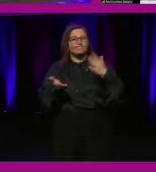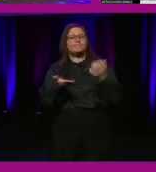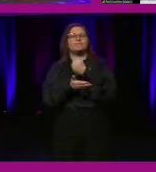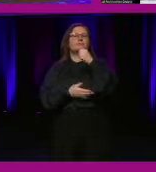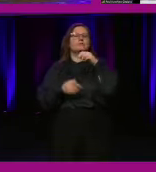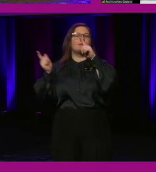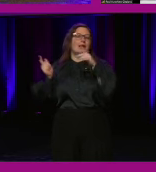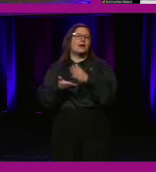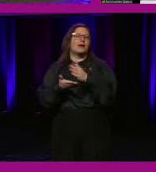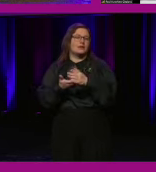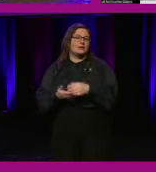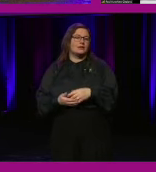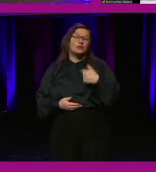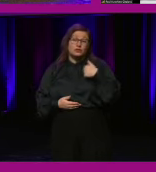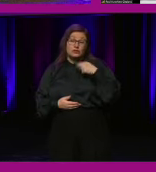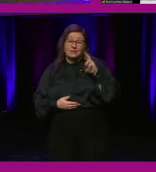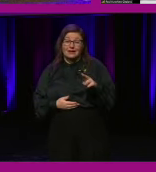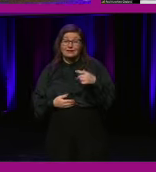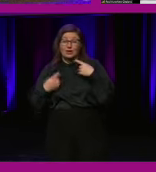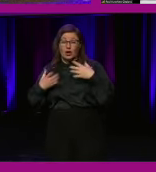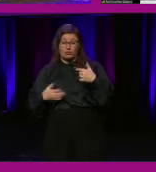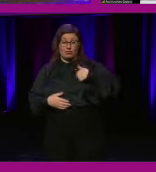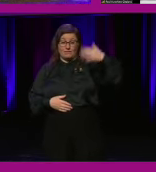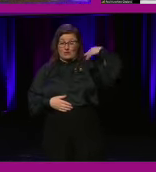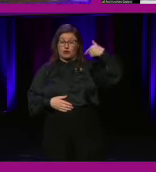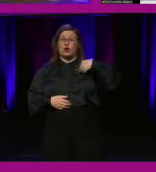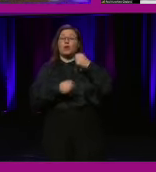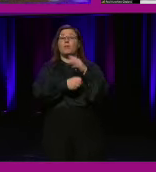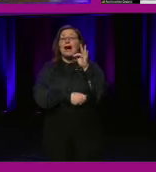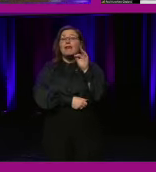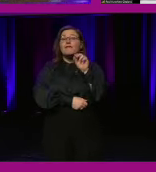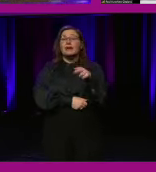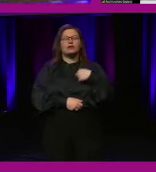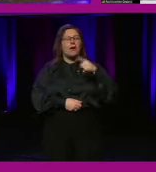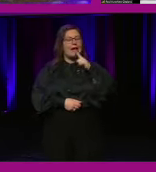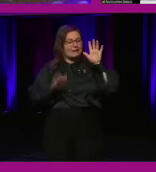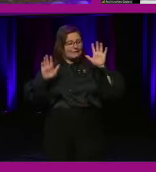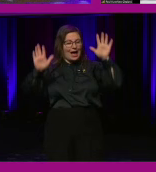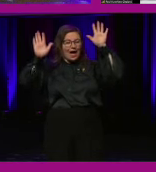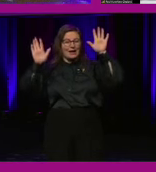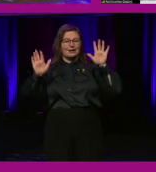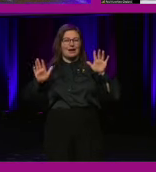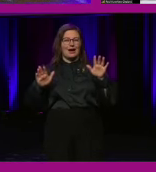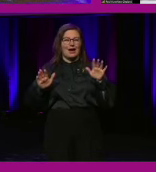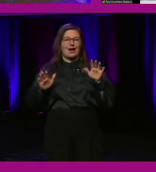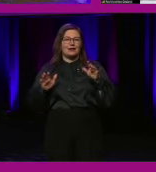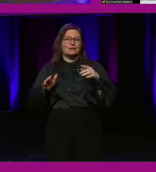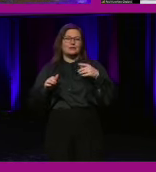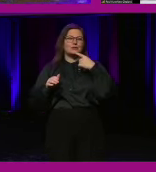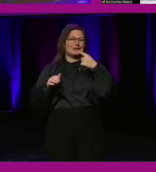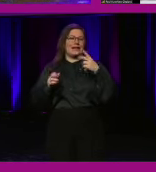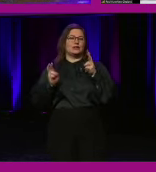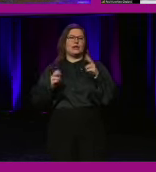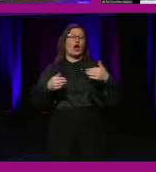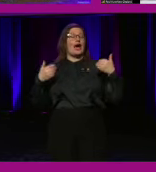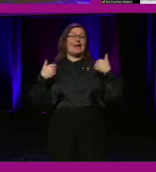say that when I worked in the UN, I always refused to make that argument that individuals have